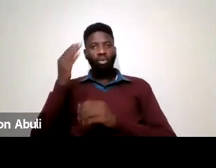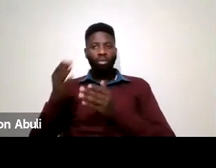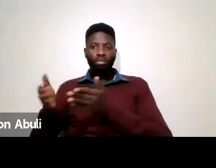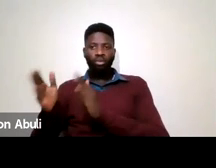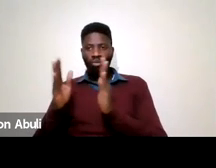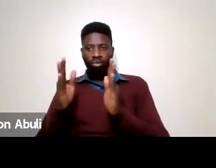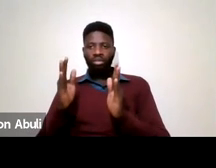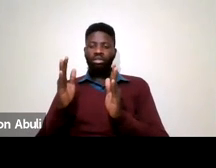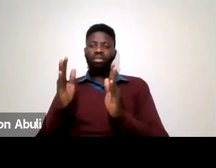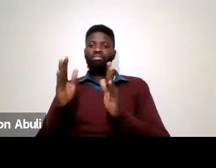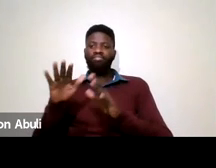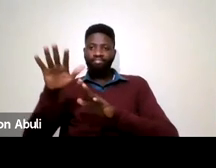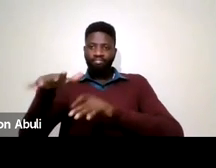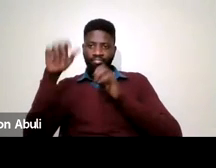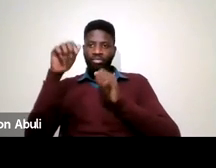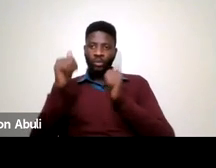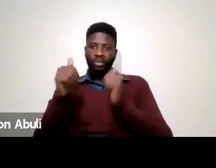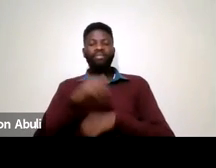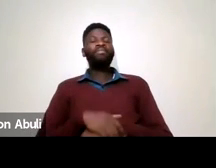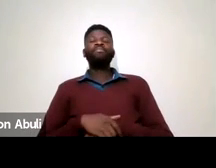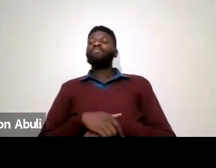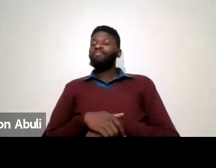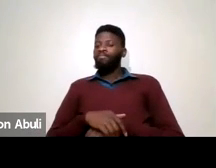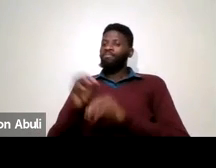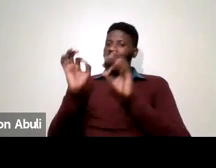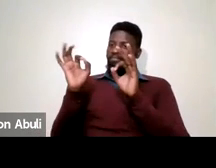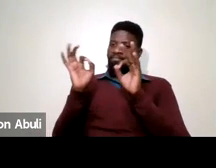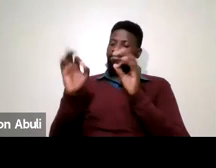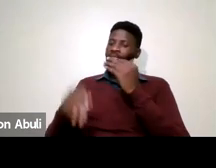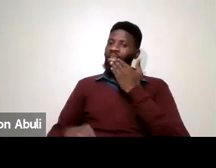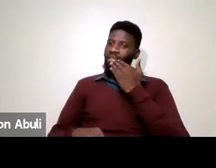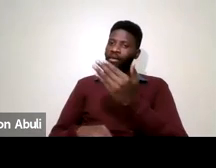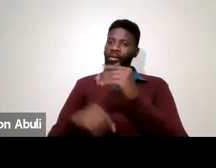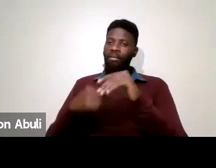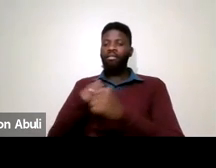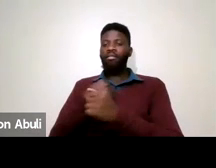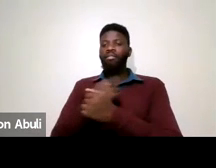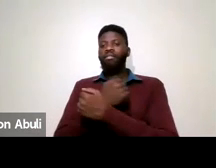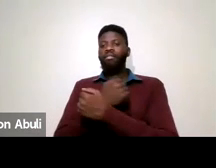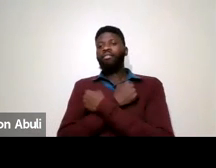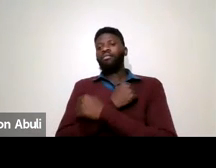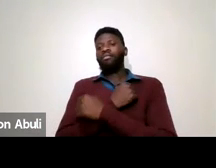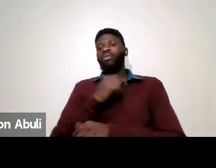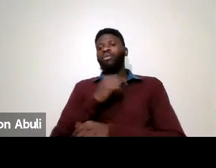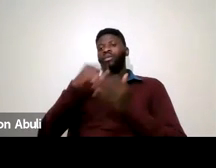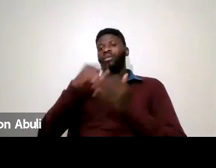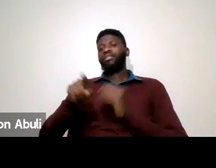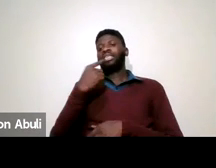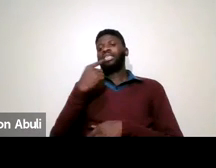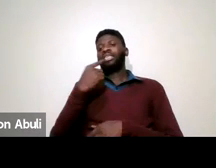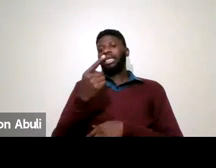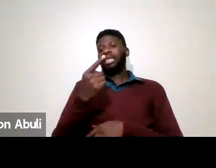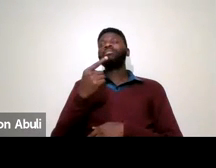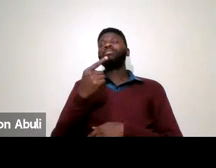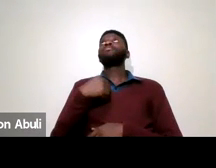Yes. Excellent, excellent. Thank you so much. I love what you said. And I may hurt